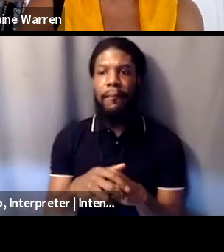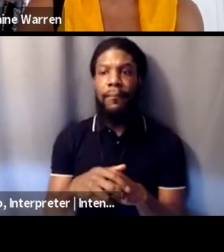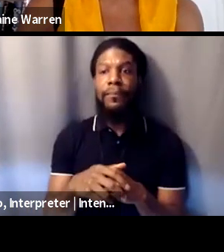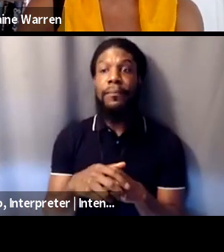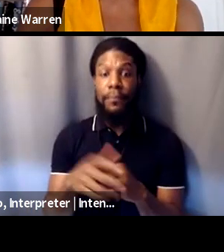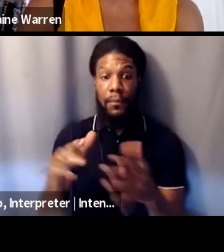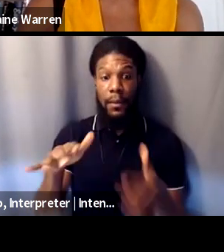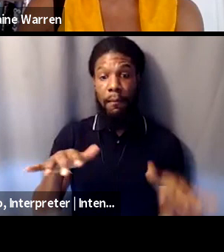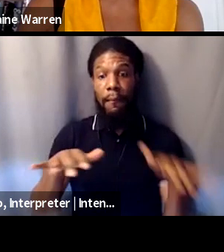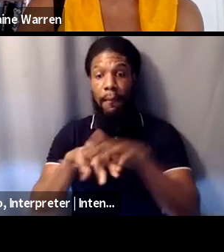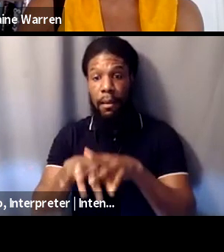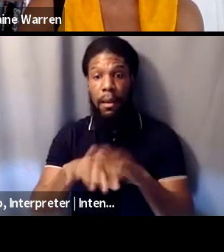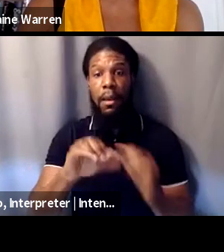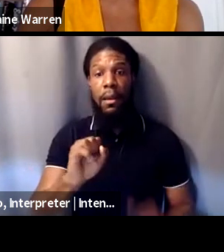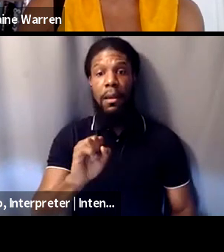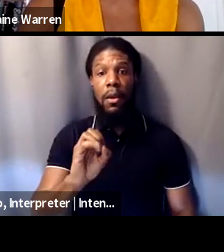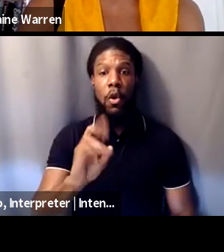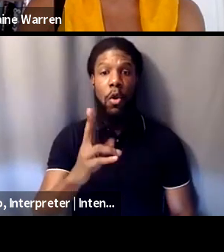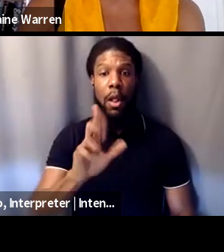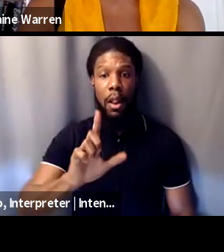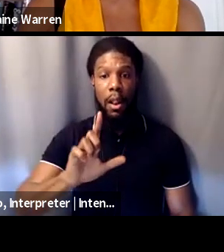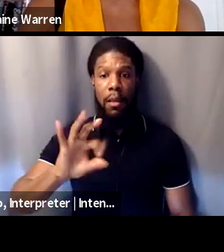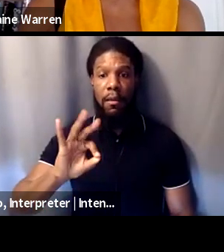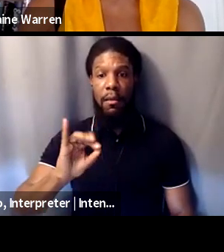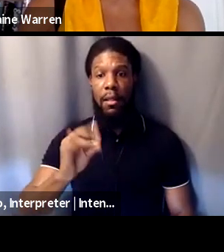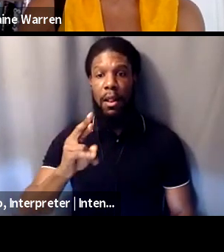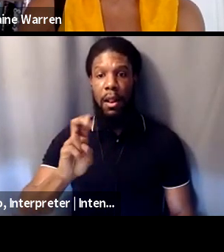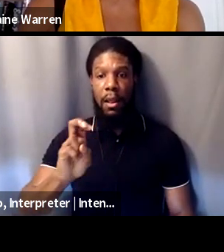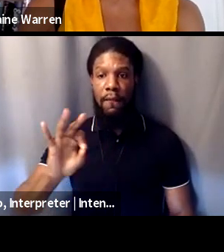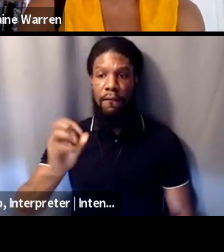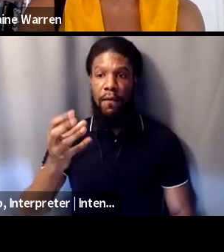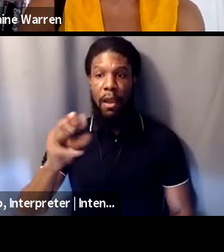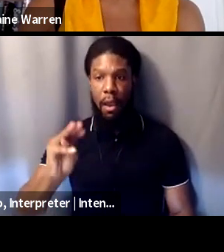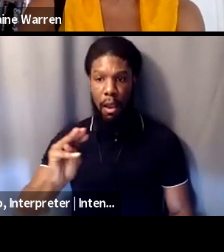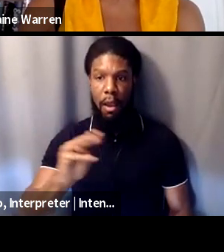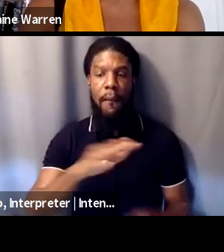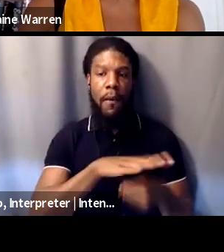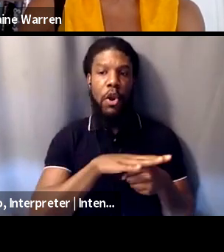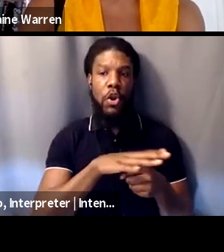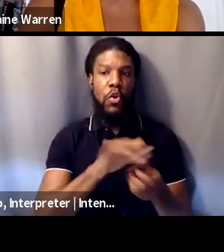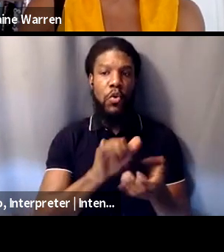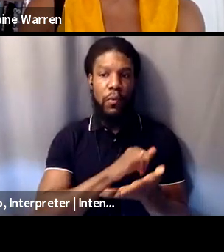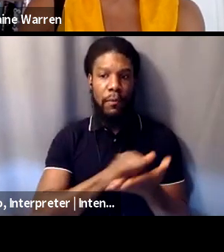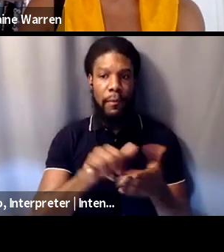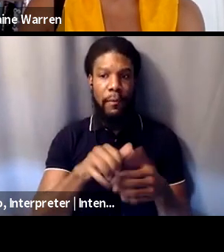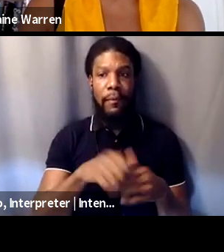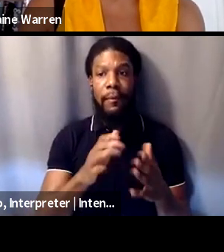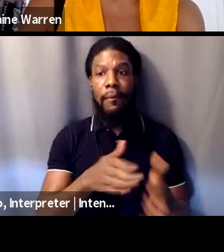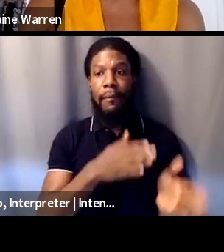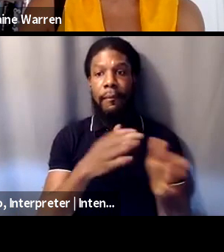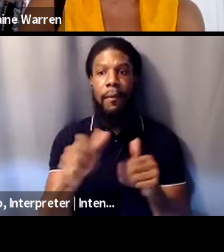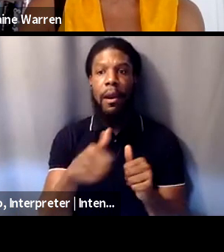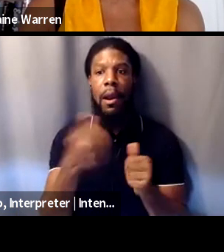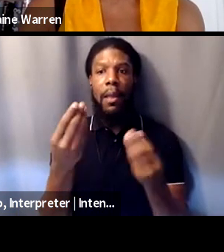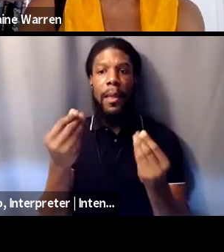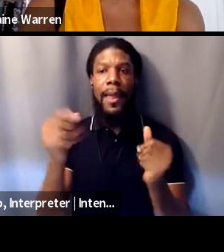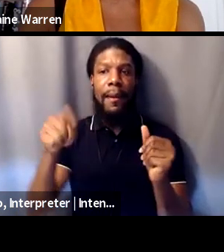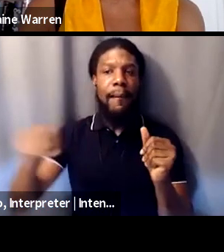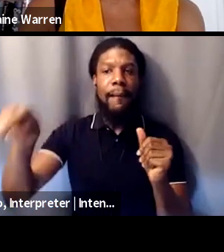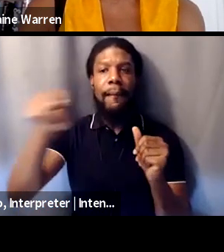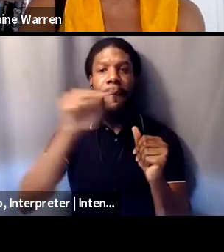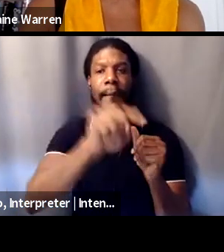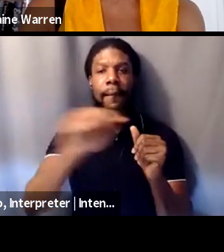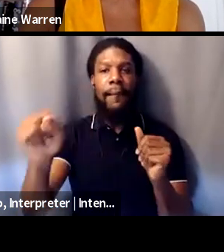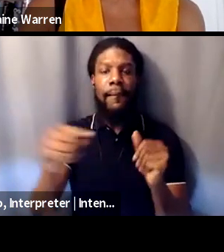dance community in New York, located in Grafton, New York, places like Silvan Aqua Farms, just Farm School NYC,